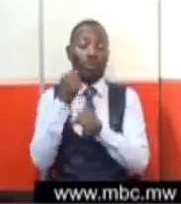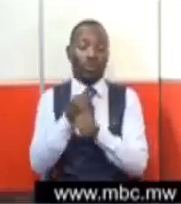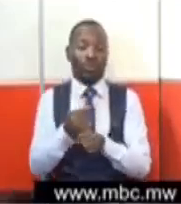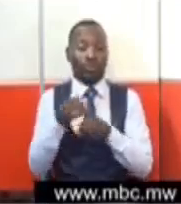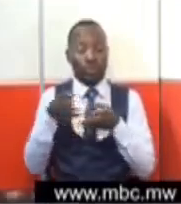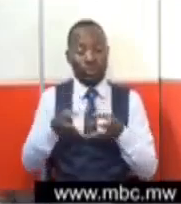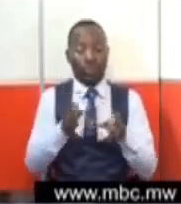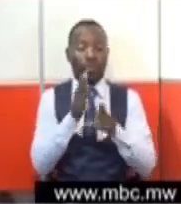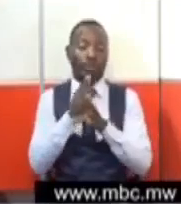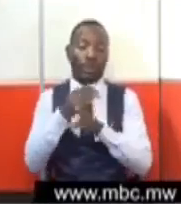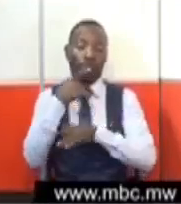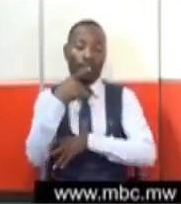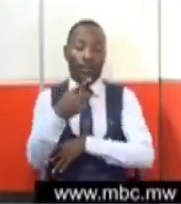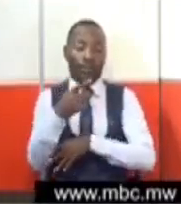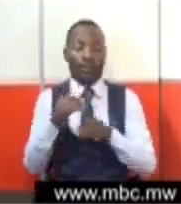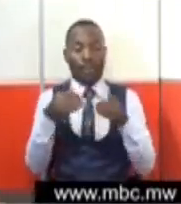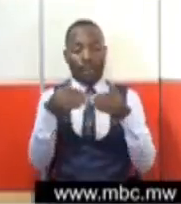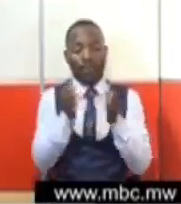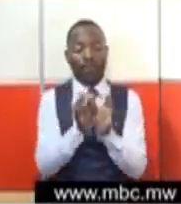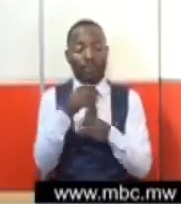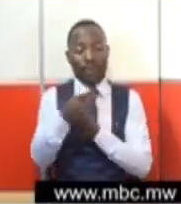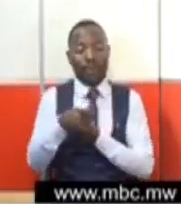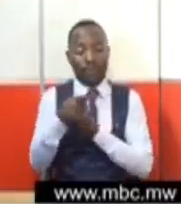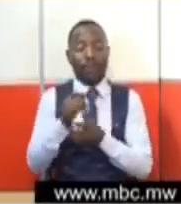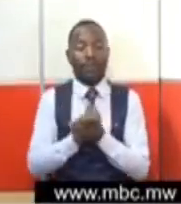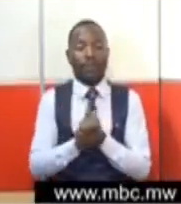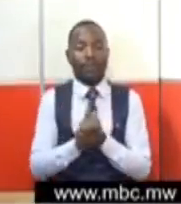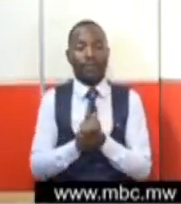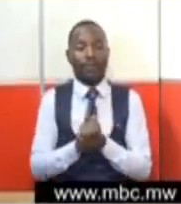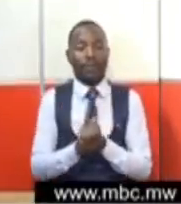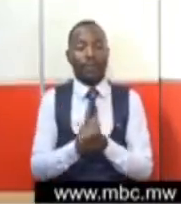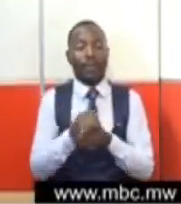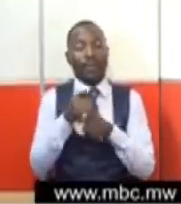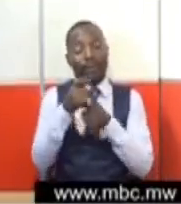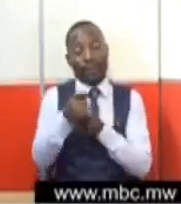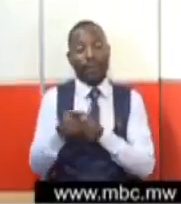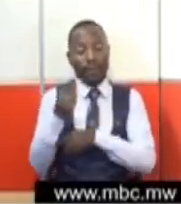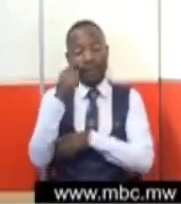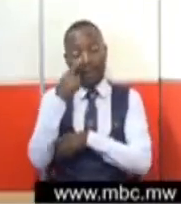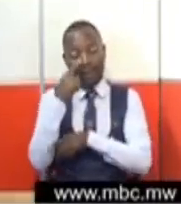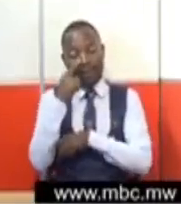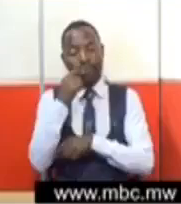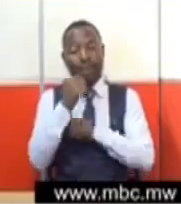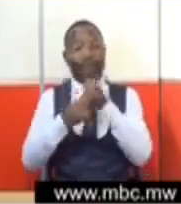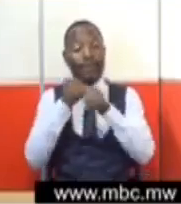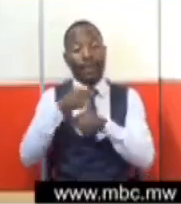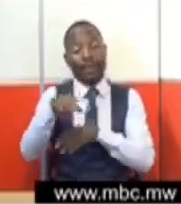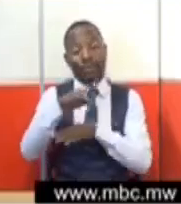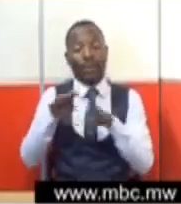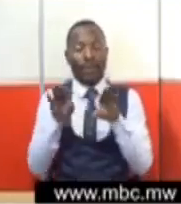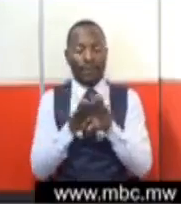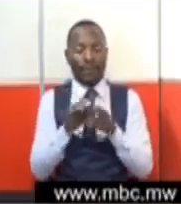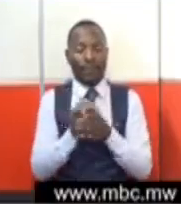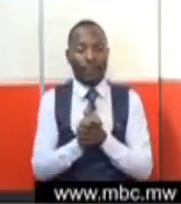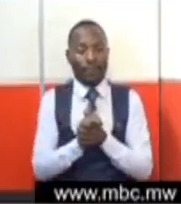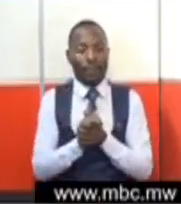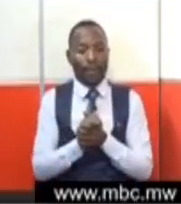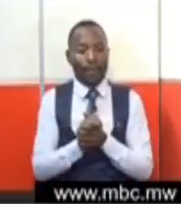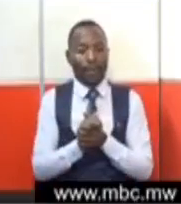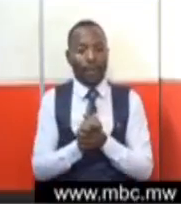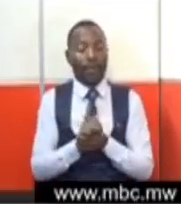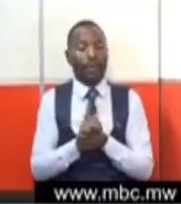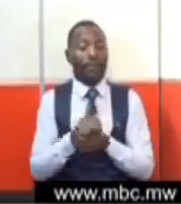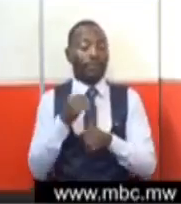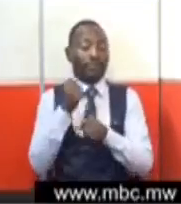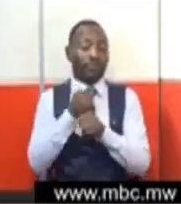mechanized equipment, Demeter Mega Farm seamlessly grows beans throughout the year and, like clockwork, delivers on a mission